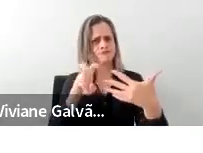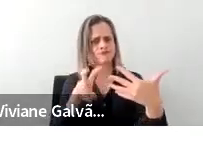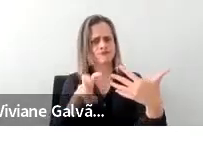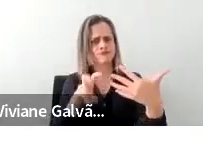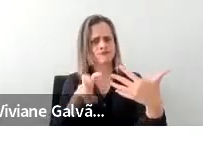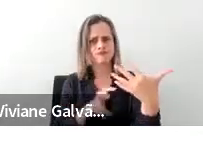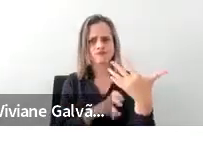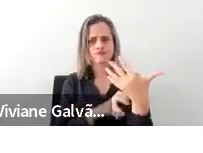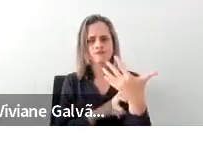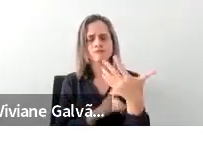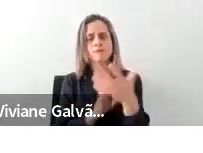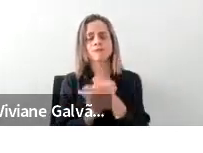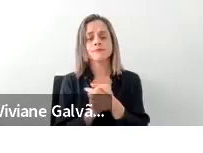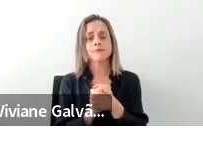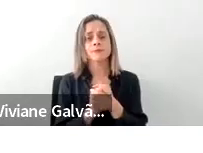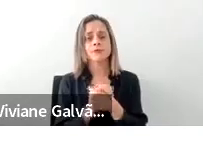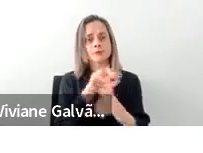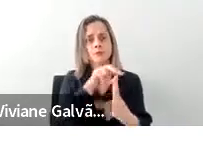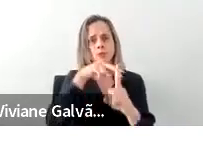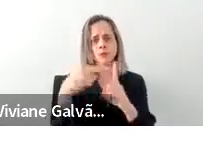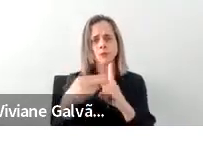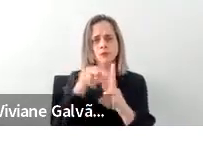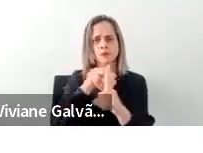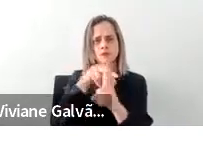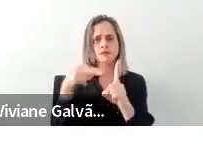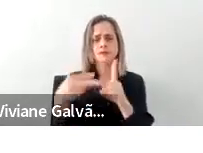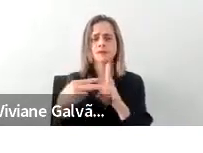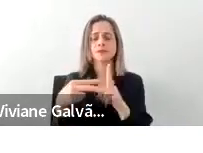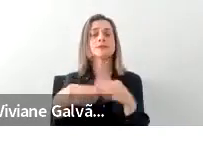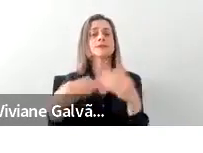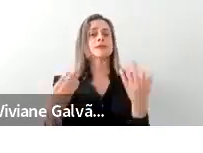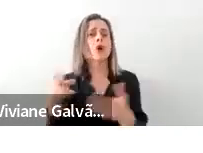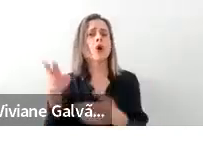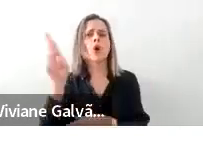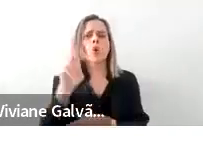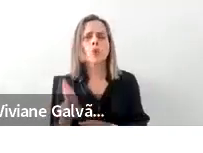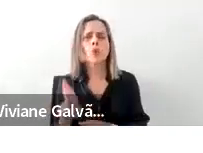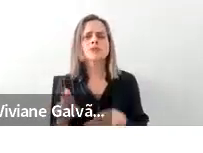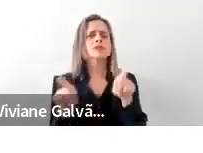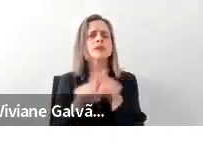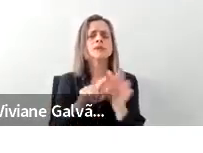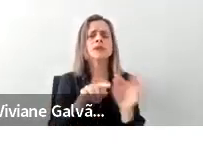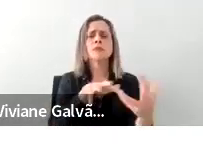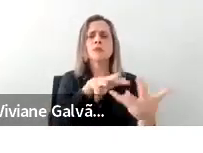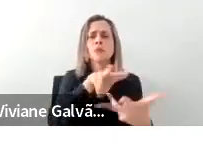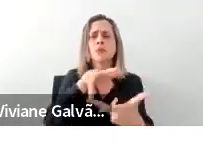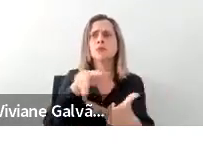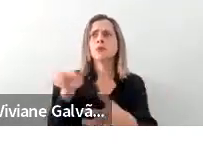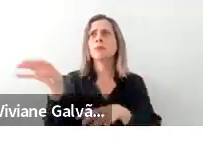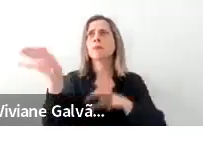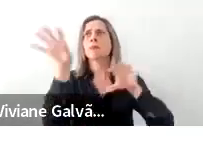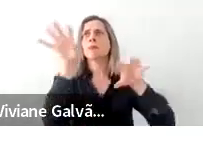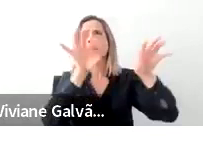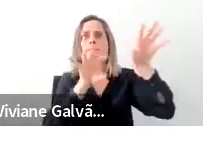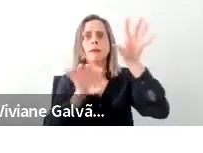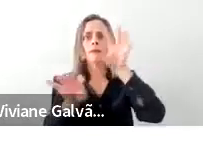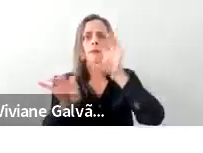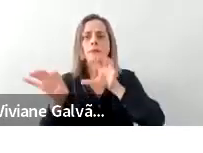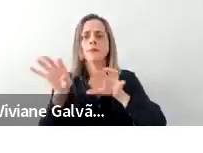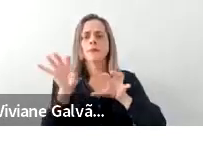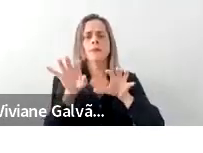in Europe and North America, and also looks at the contributions, the attempts